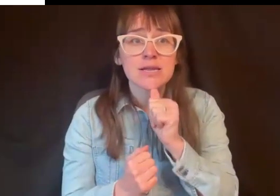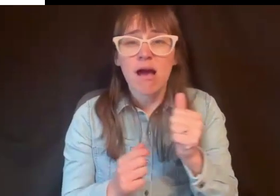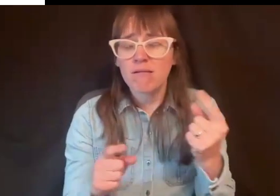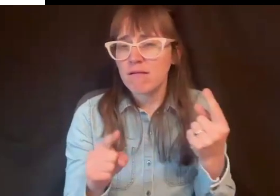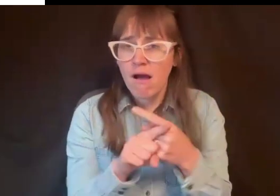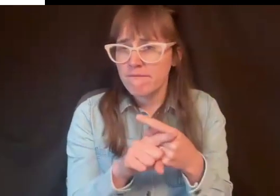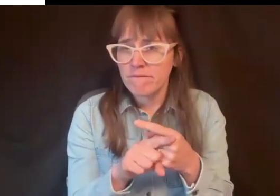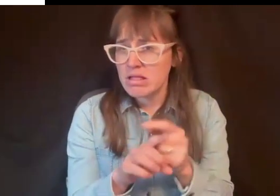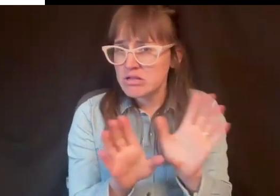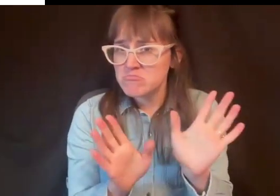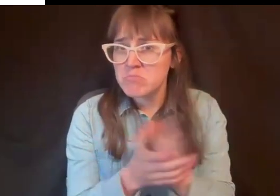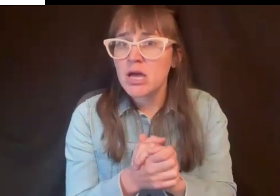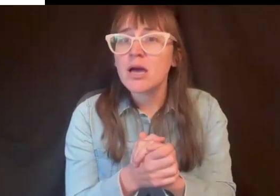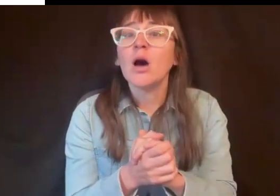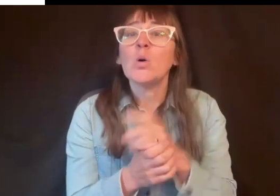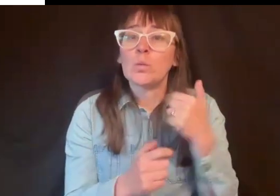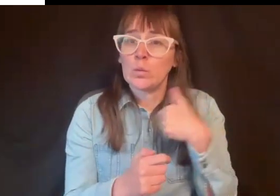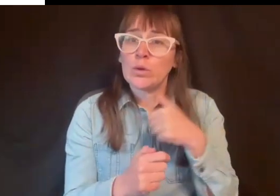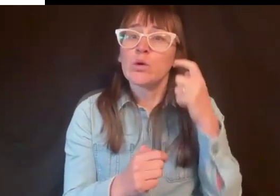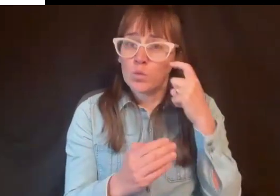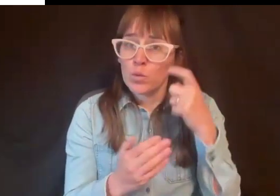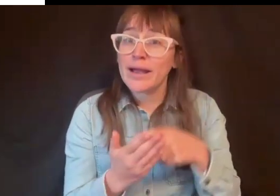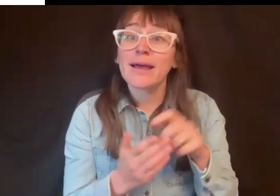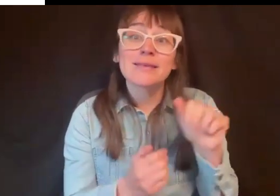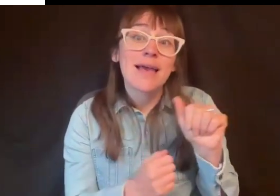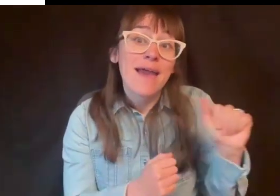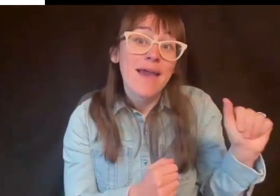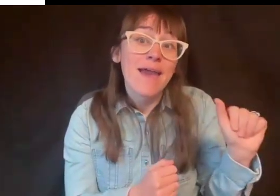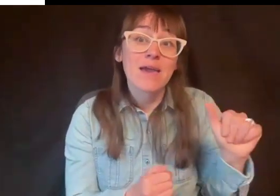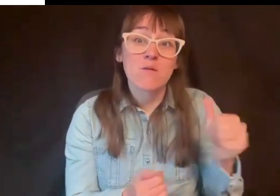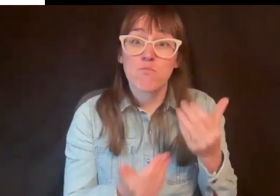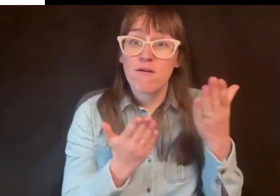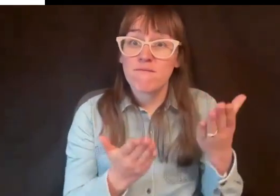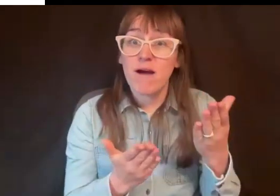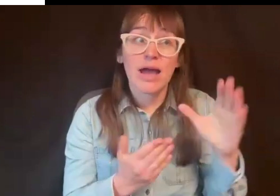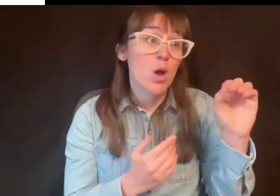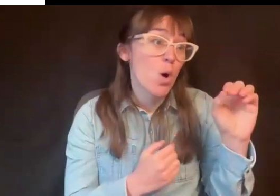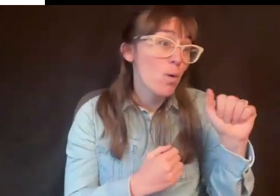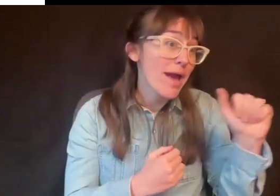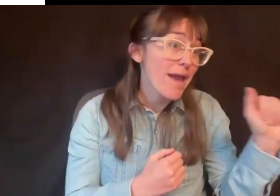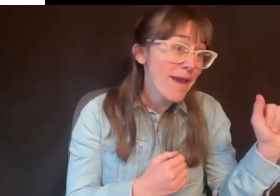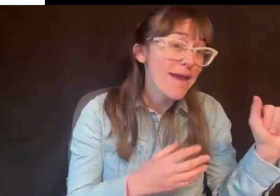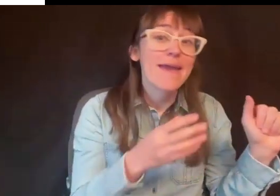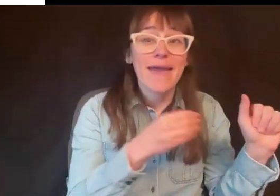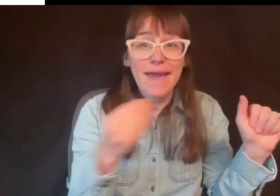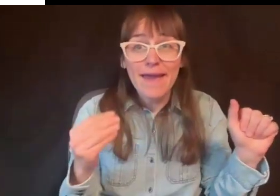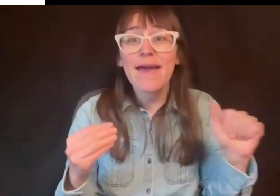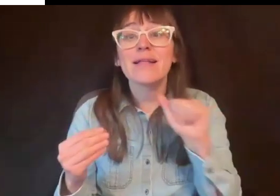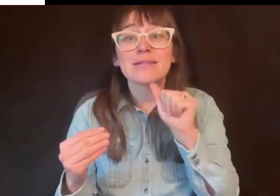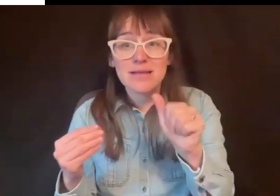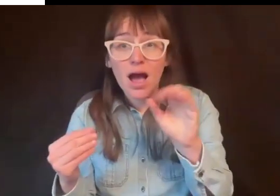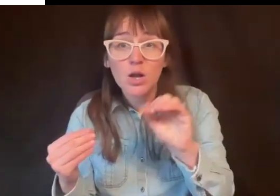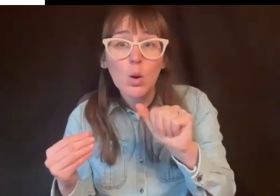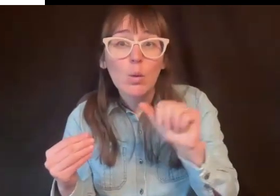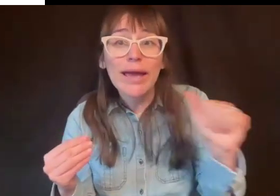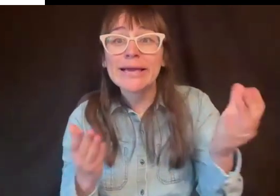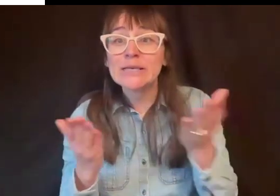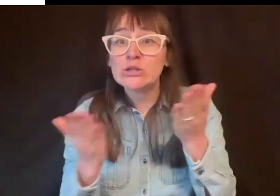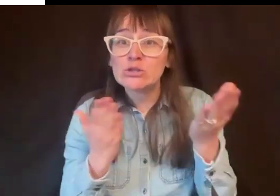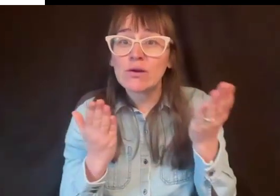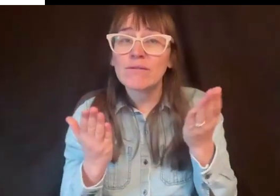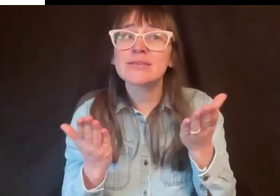conflict of interest. We recognize that a AAA providing both Older Americans Act and non-Older Americans Act